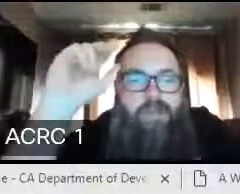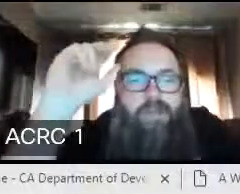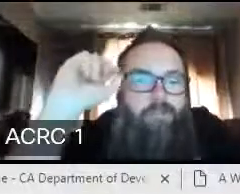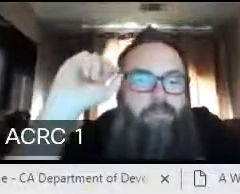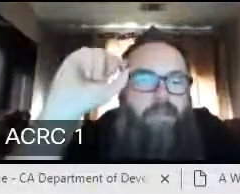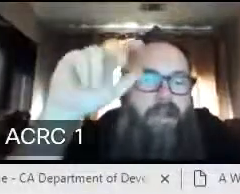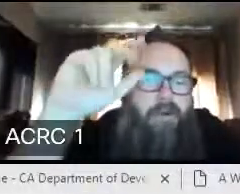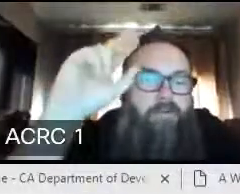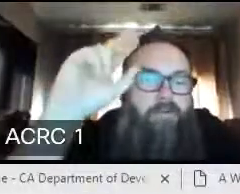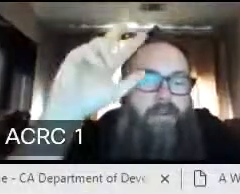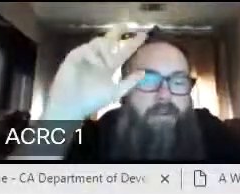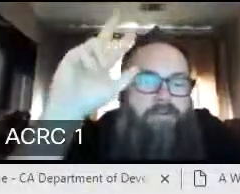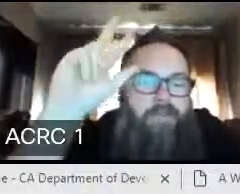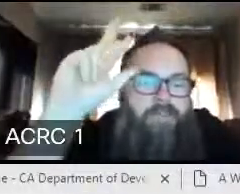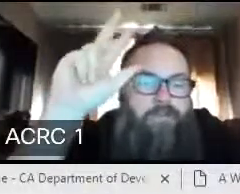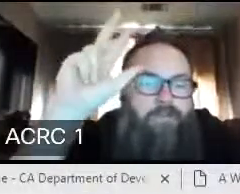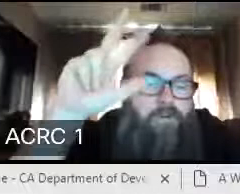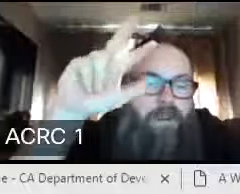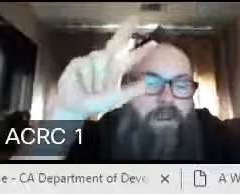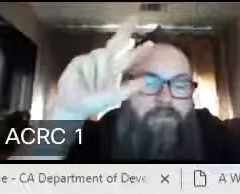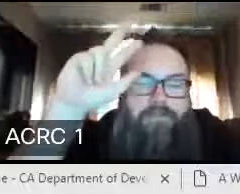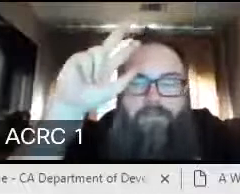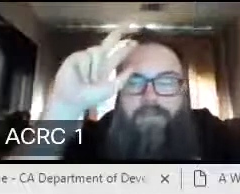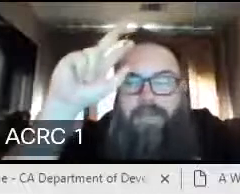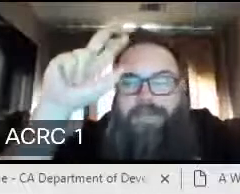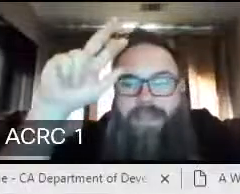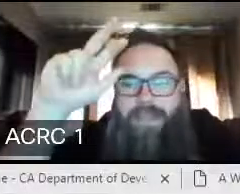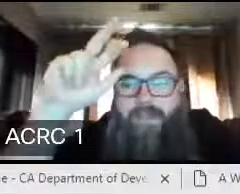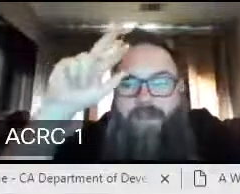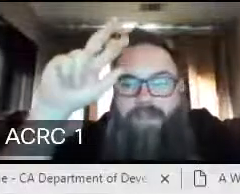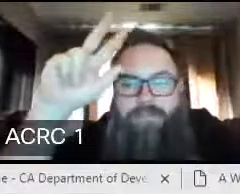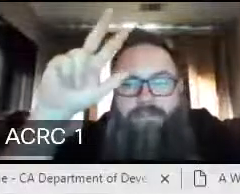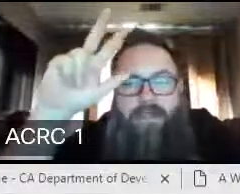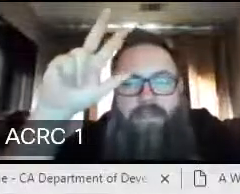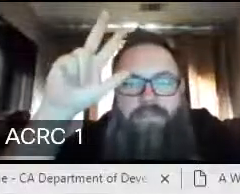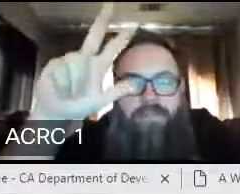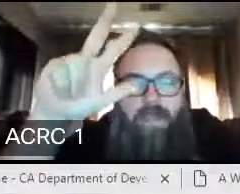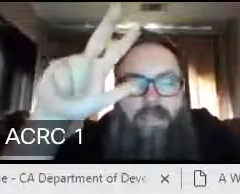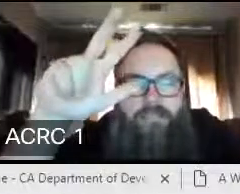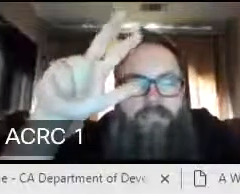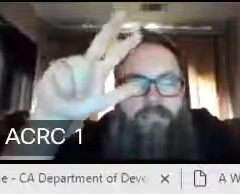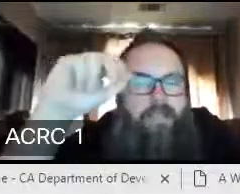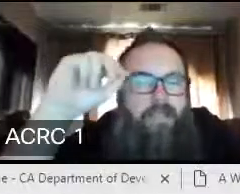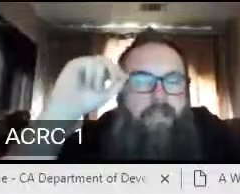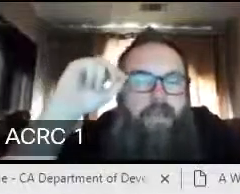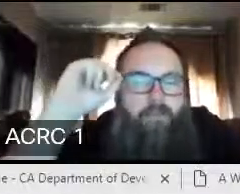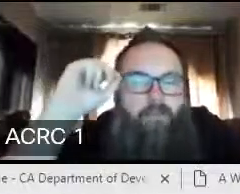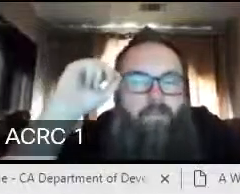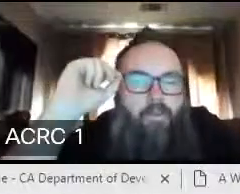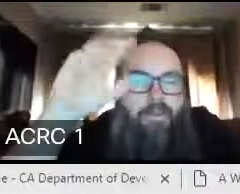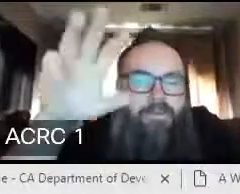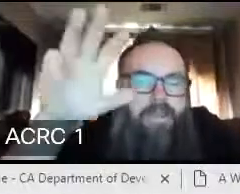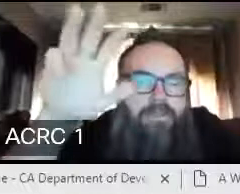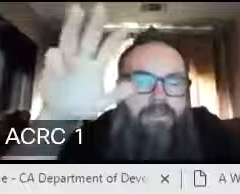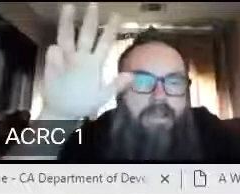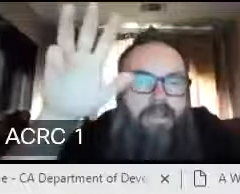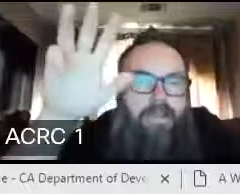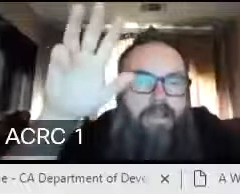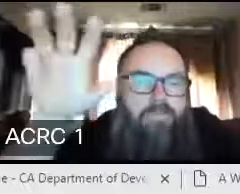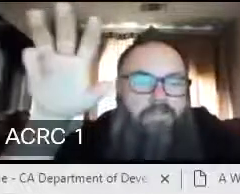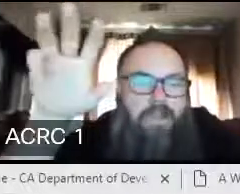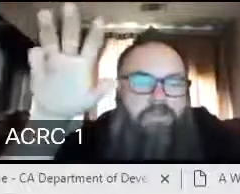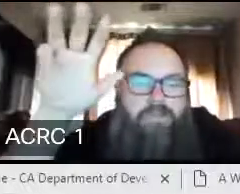services. So what are we going to talk about in this October 12th meeting? What are we going to discuss as it relates for revising programs? So